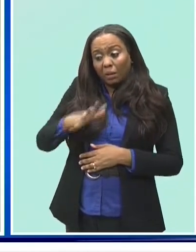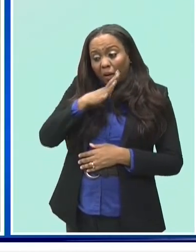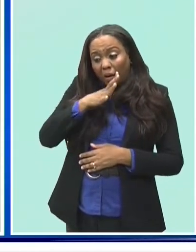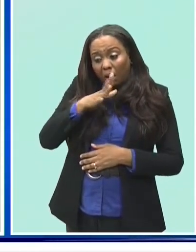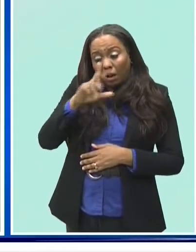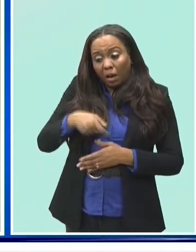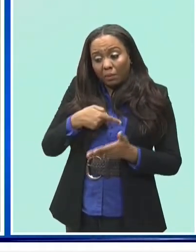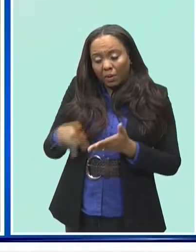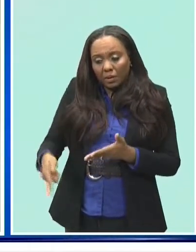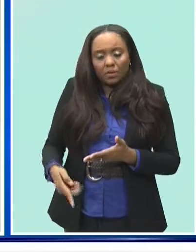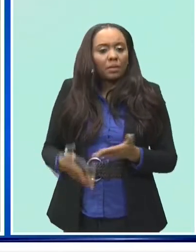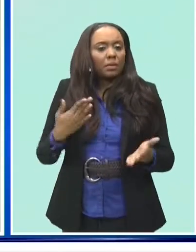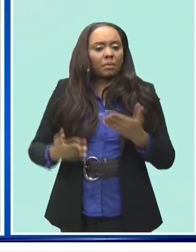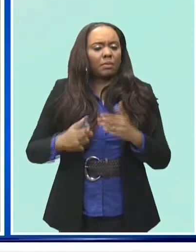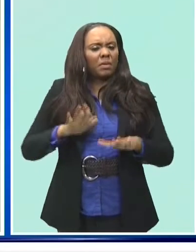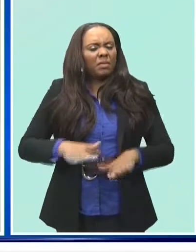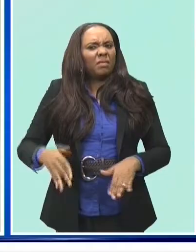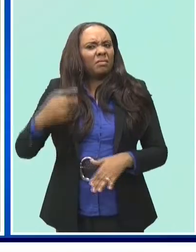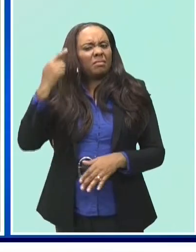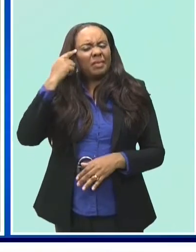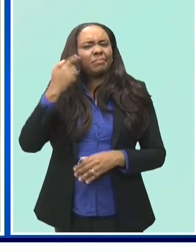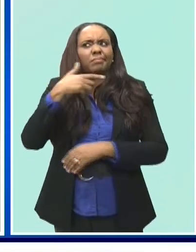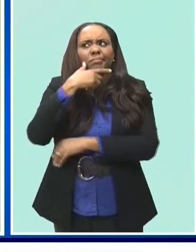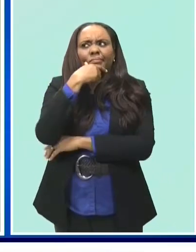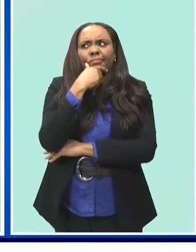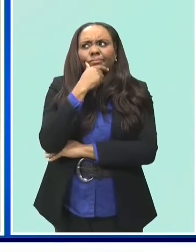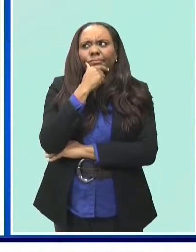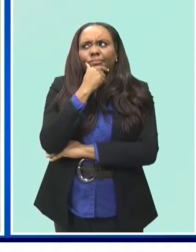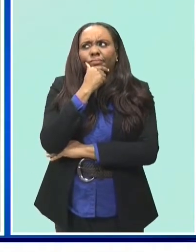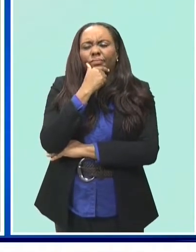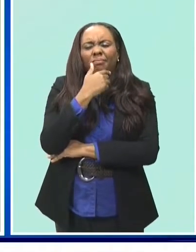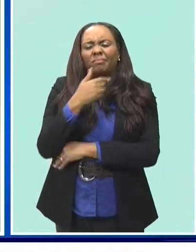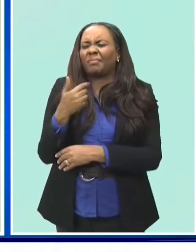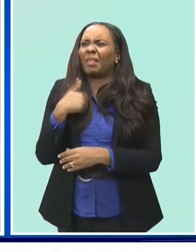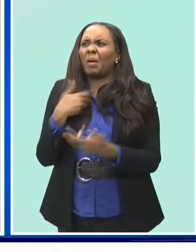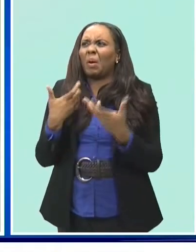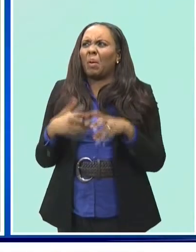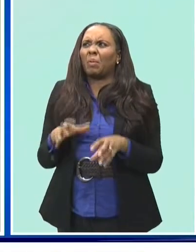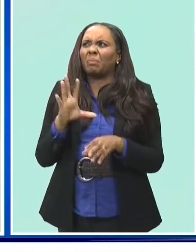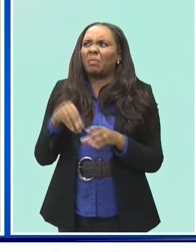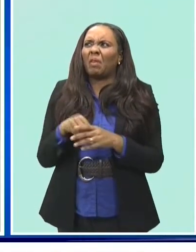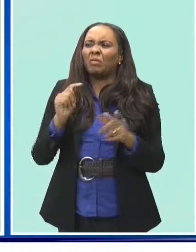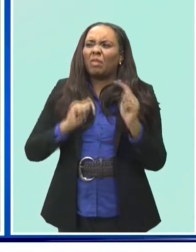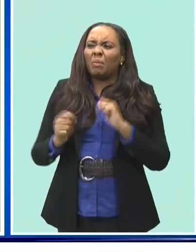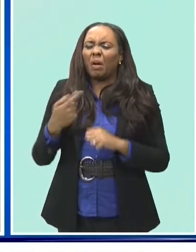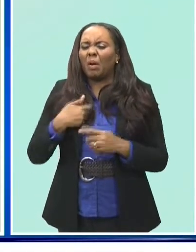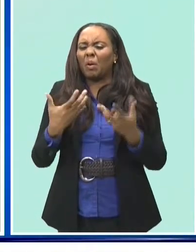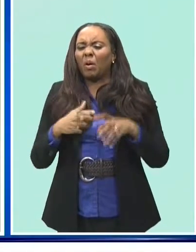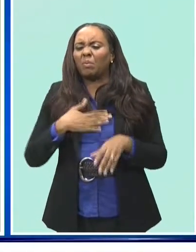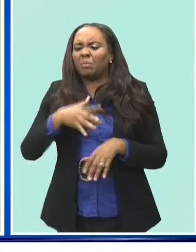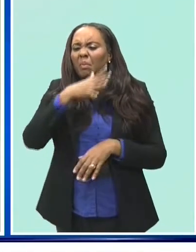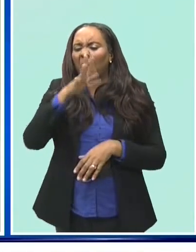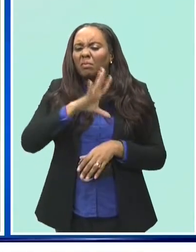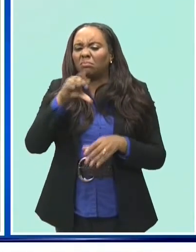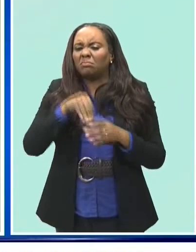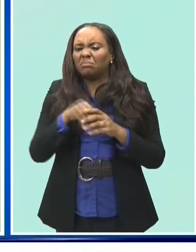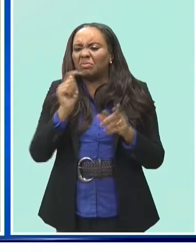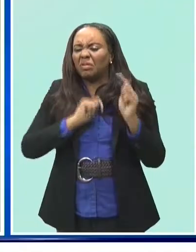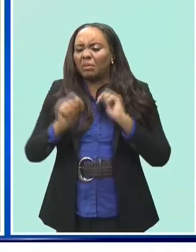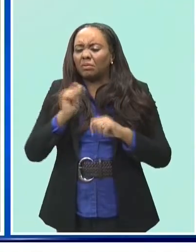Children will think twice about doing something which will land them in trouble if they know that we are going to enforce the